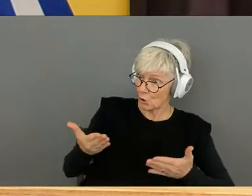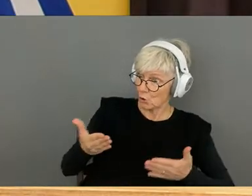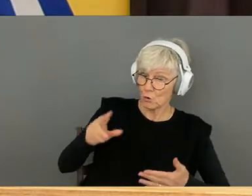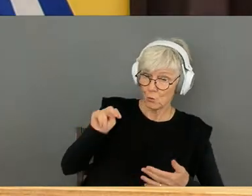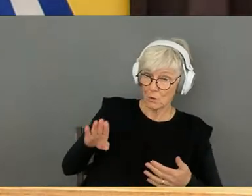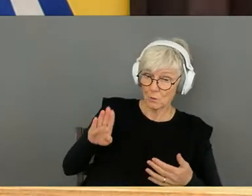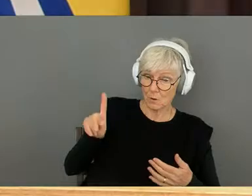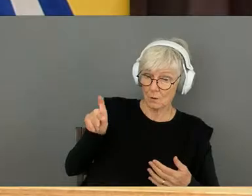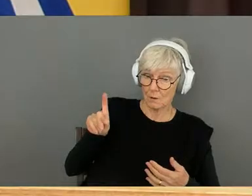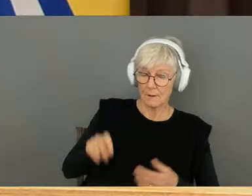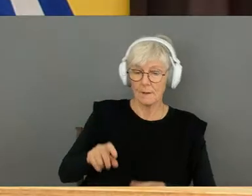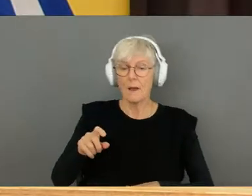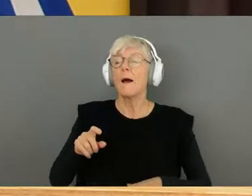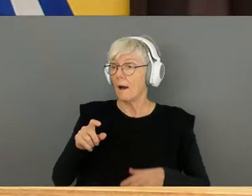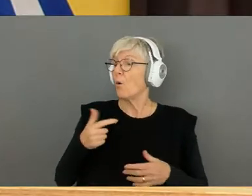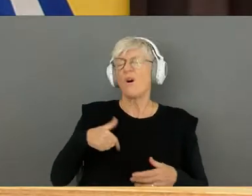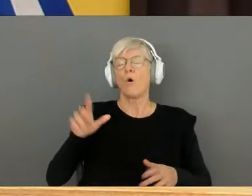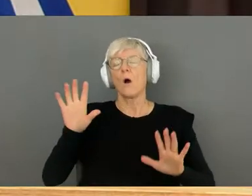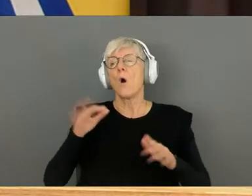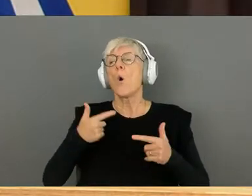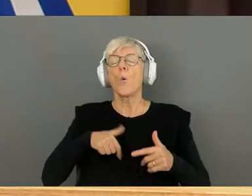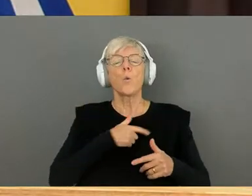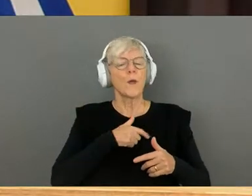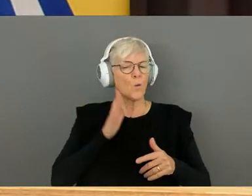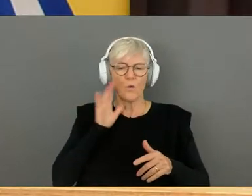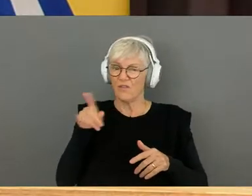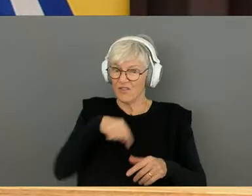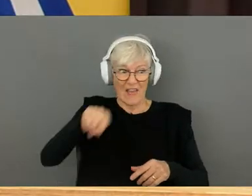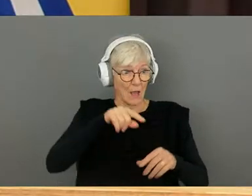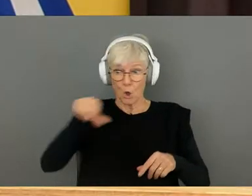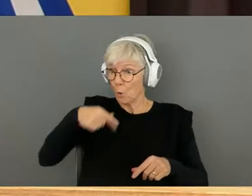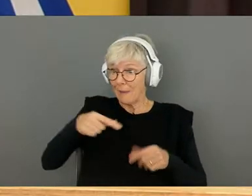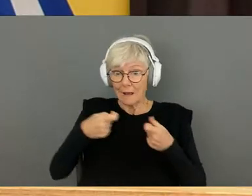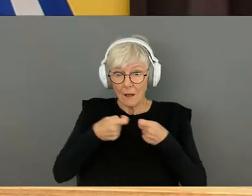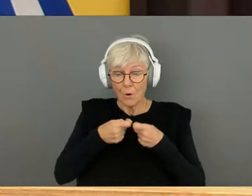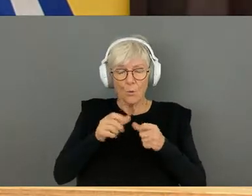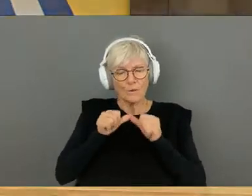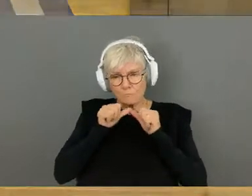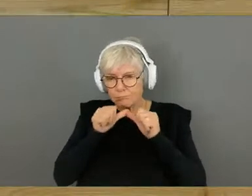Until all their clients have their powers restored.